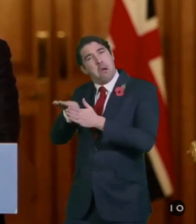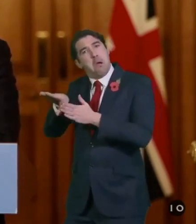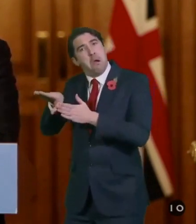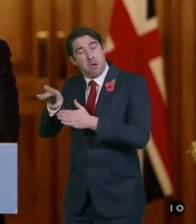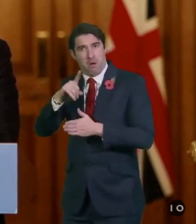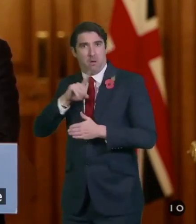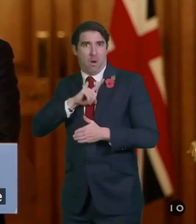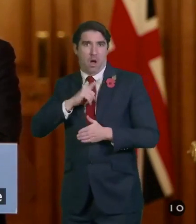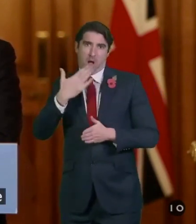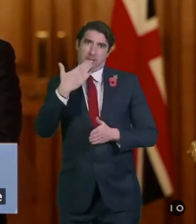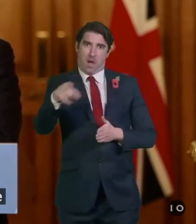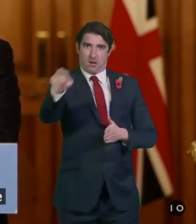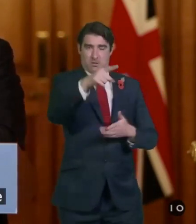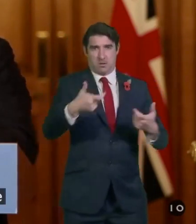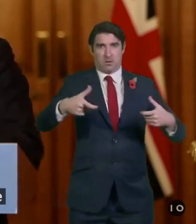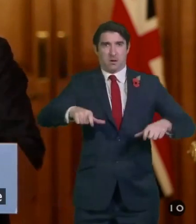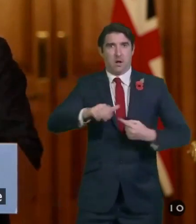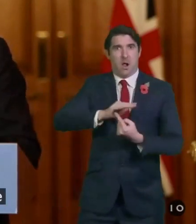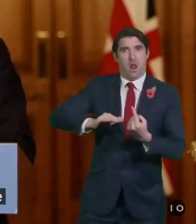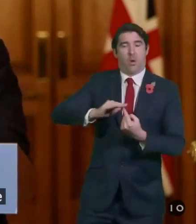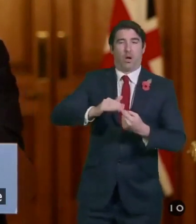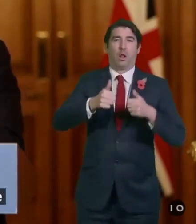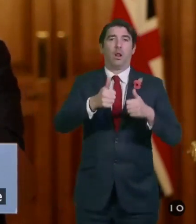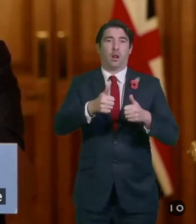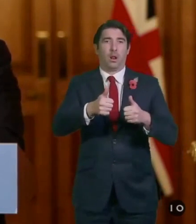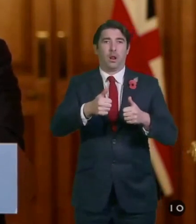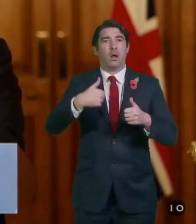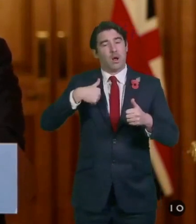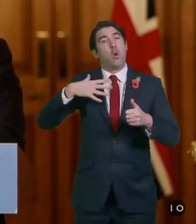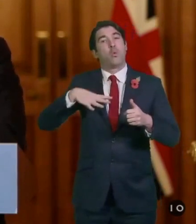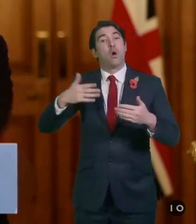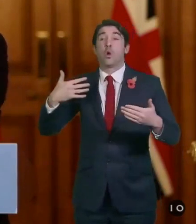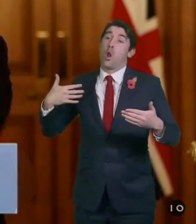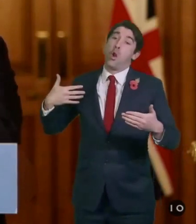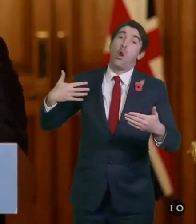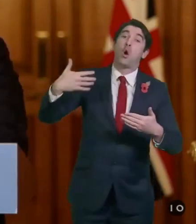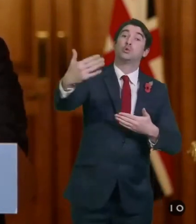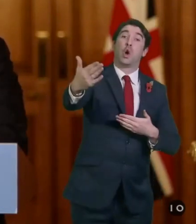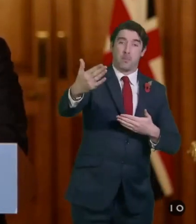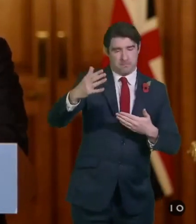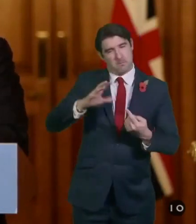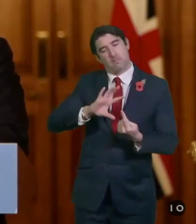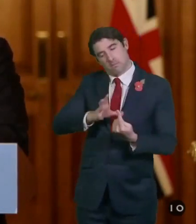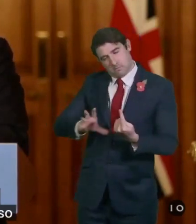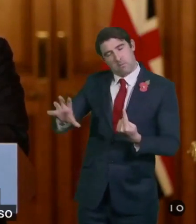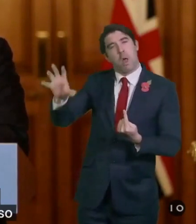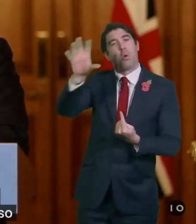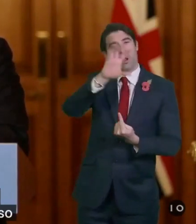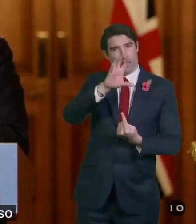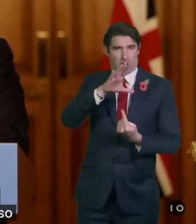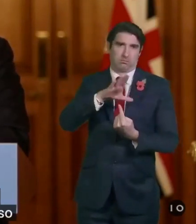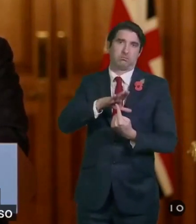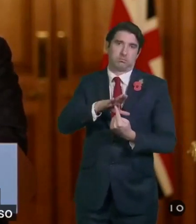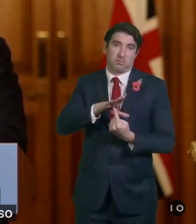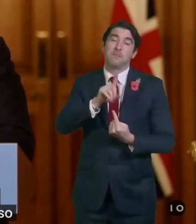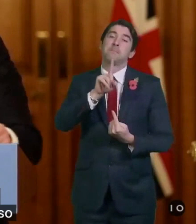pragmatic and a local approach in the months ahead. But as we've also seen from those charts,